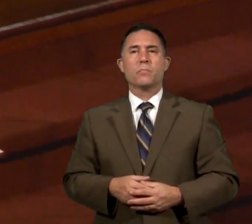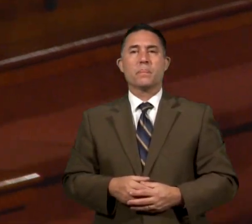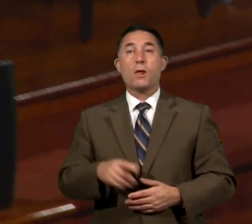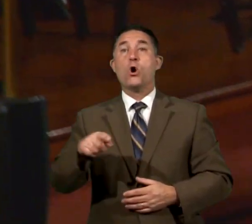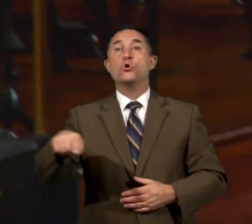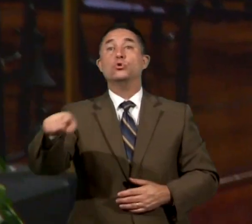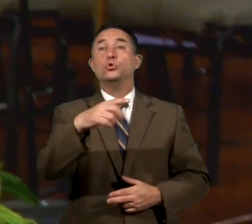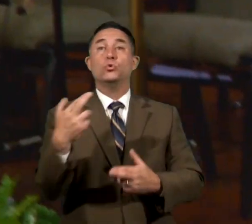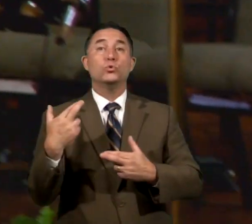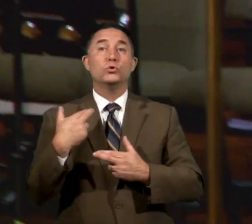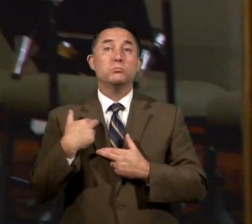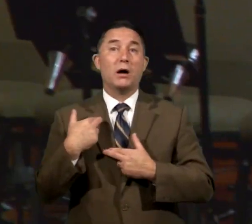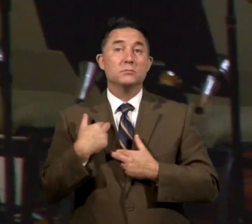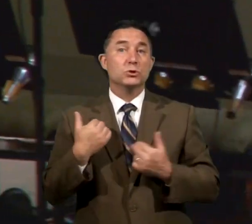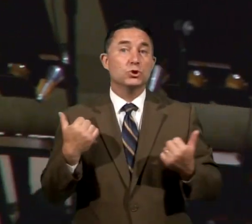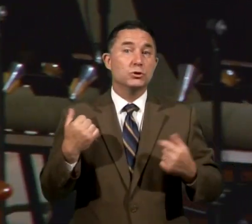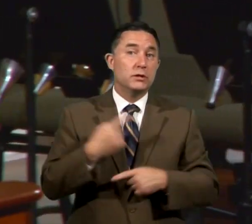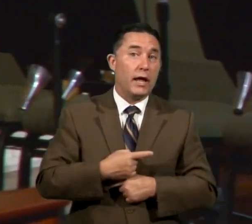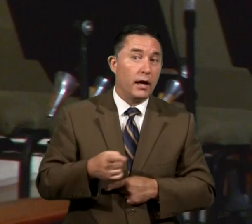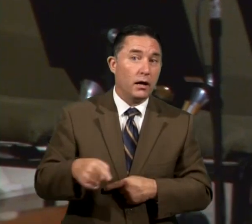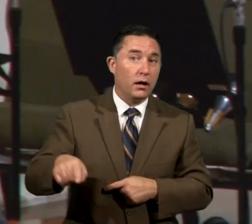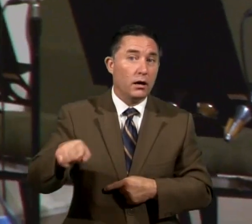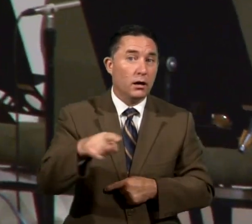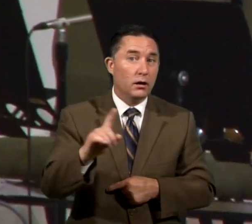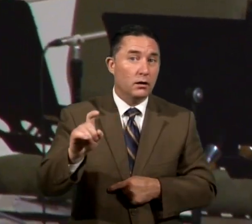Are you responsible today?